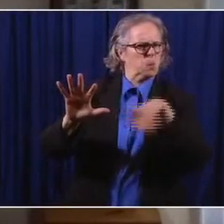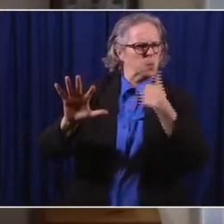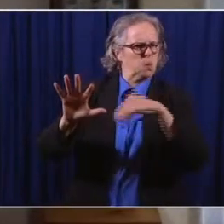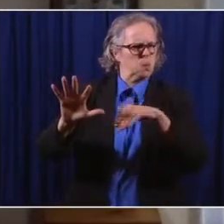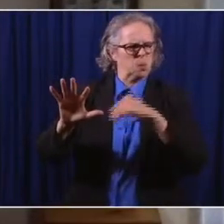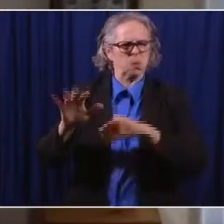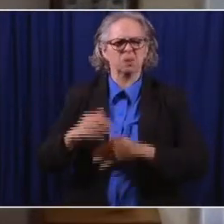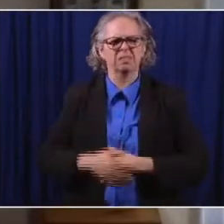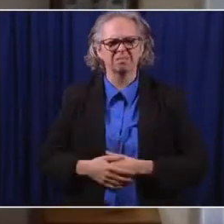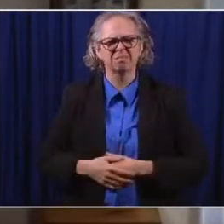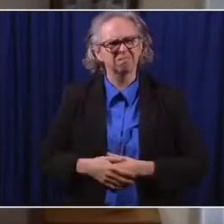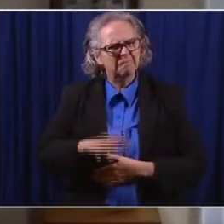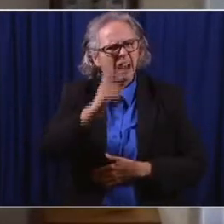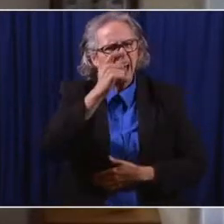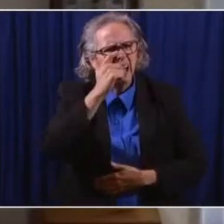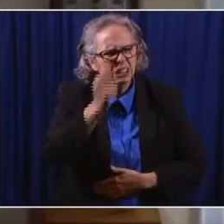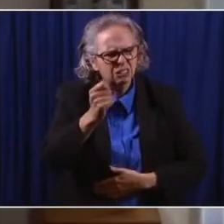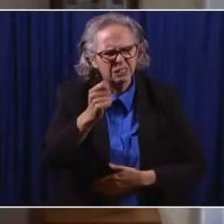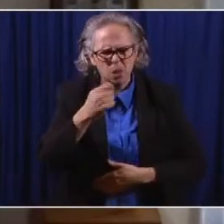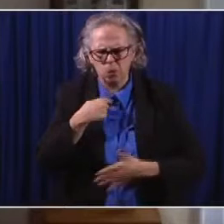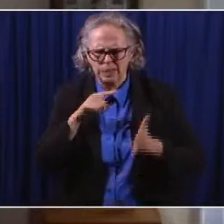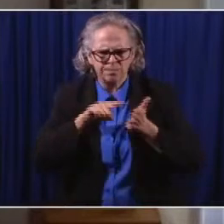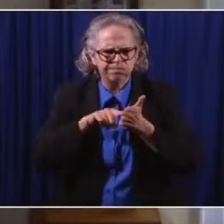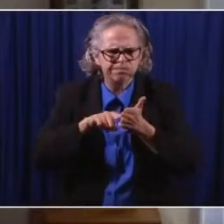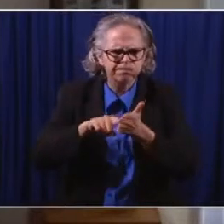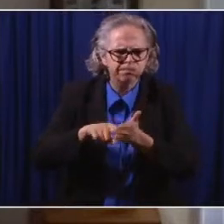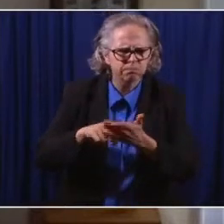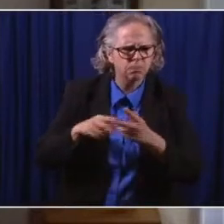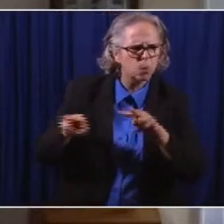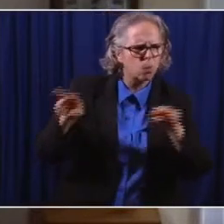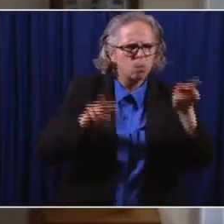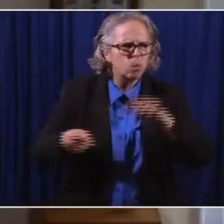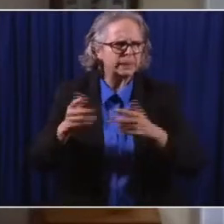move forward. And to our friends in college,